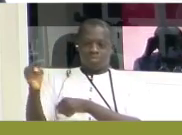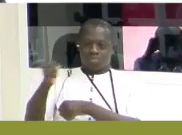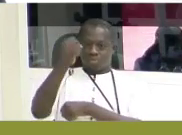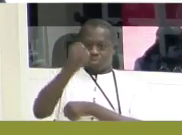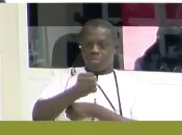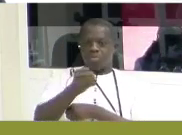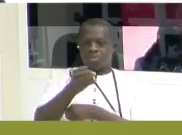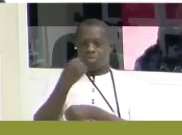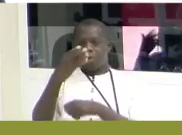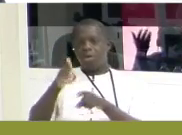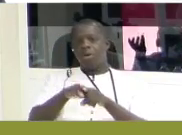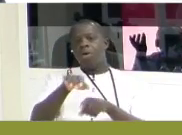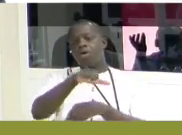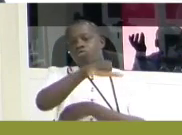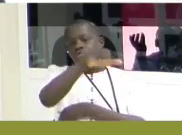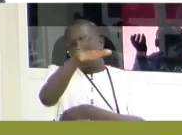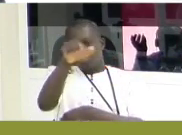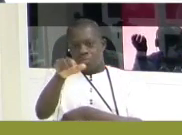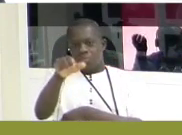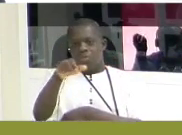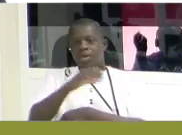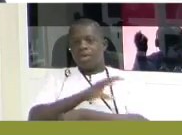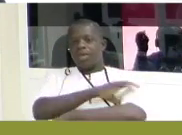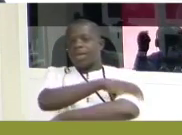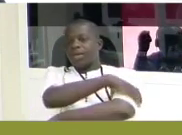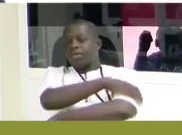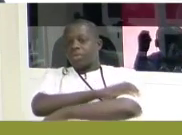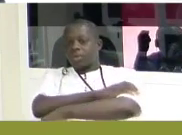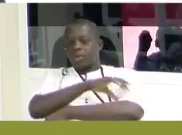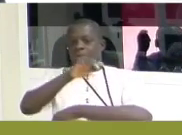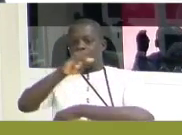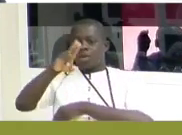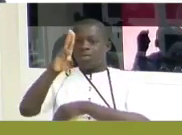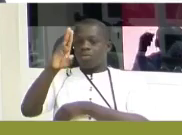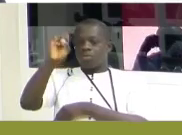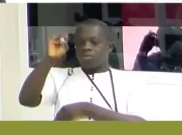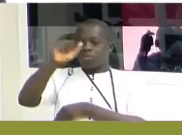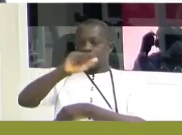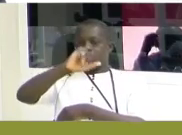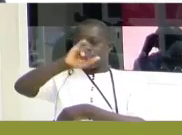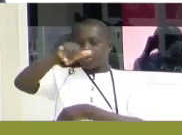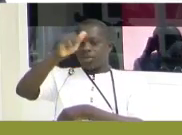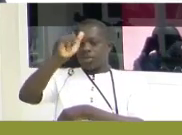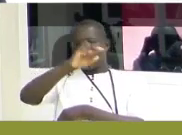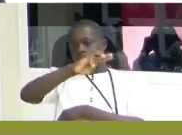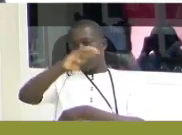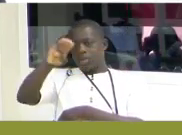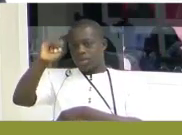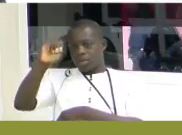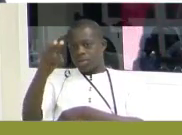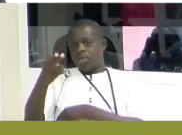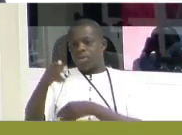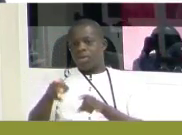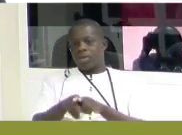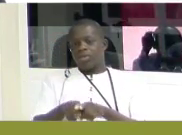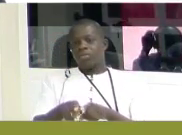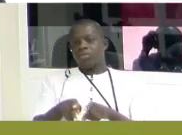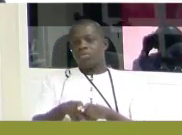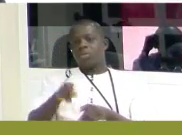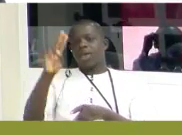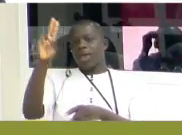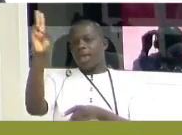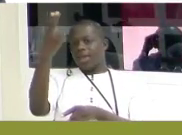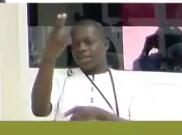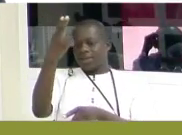he was tricked by Captain Musa Jame, Malia Mungu, who is also known as the Hell Manager, because he has